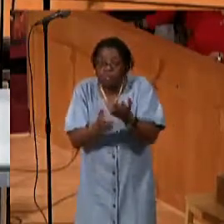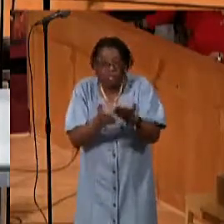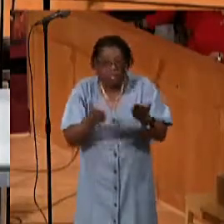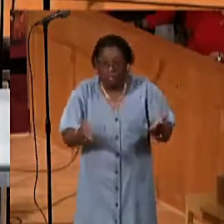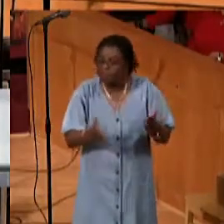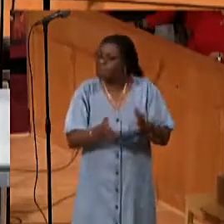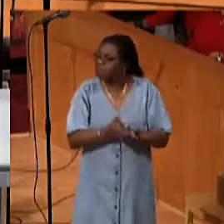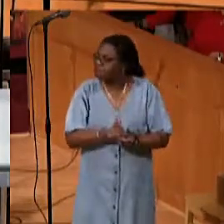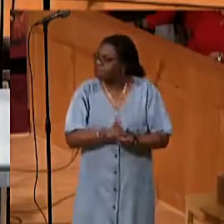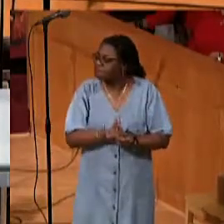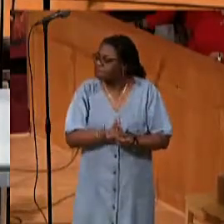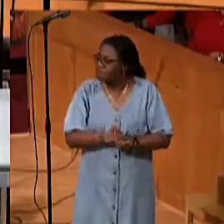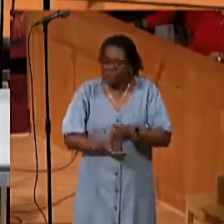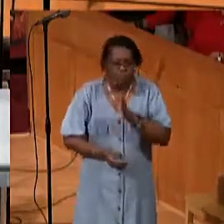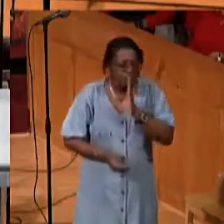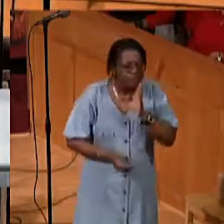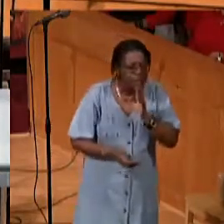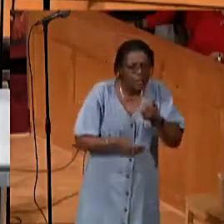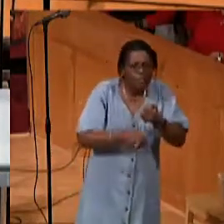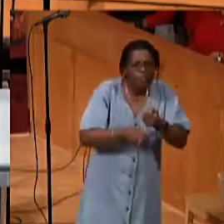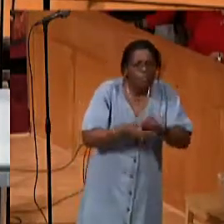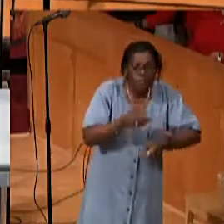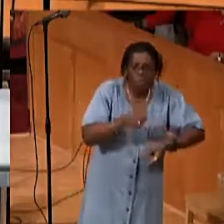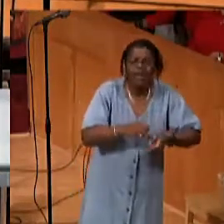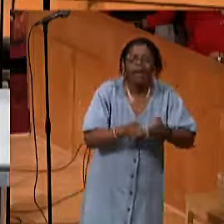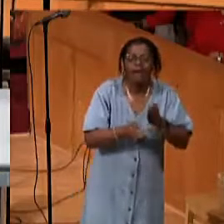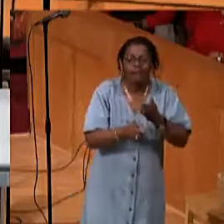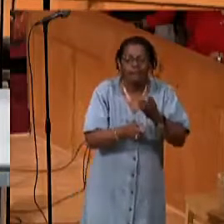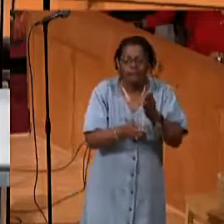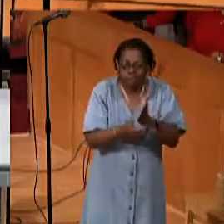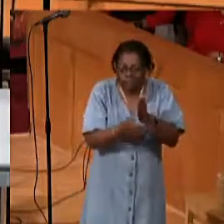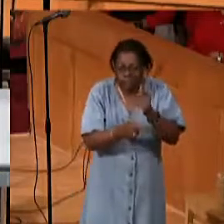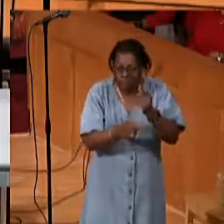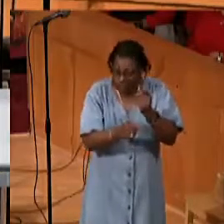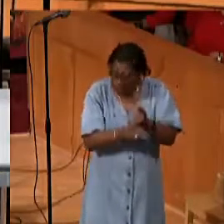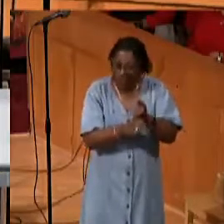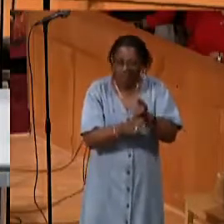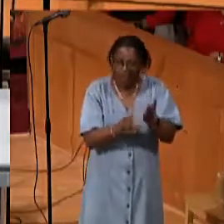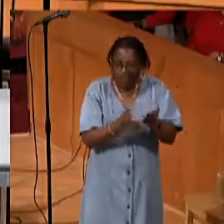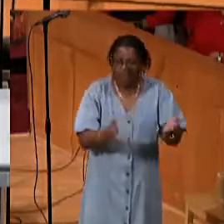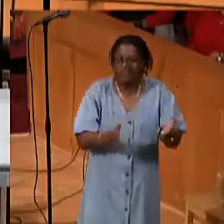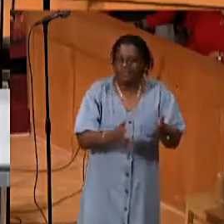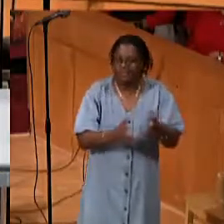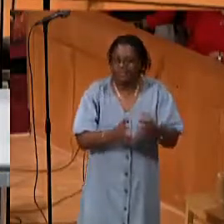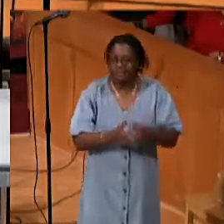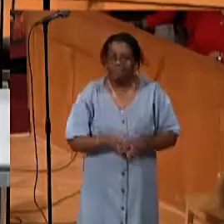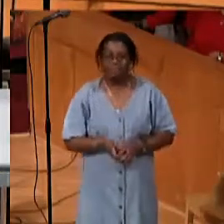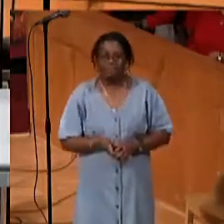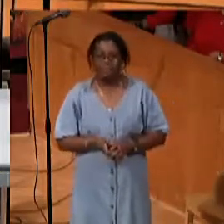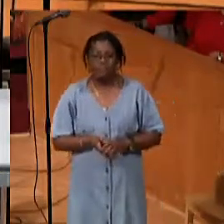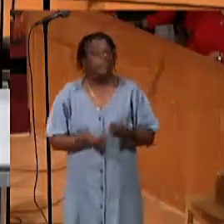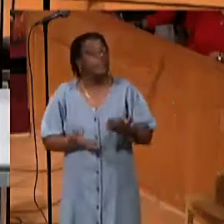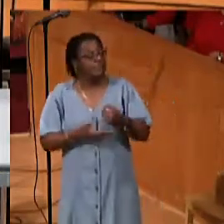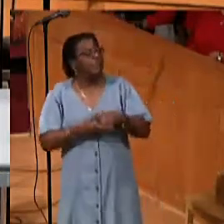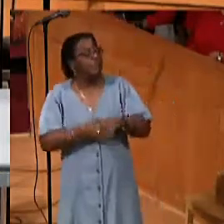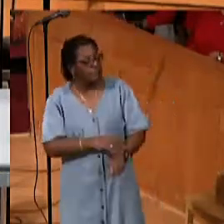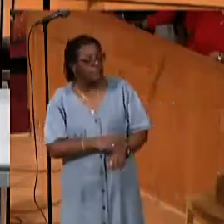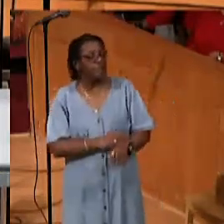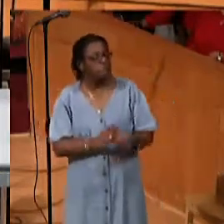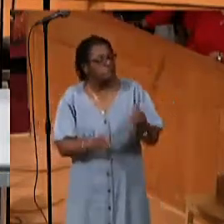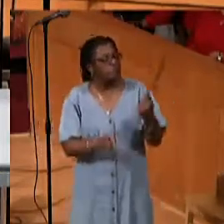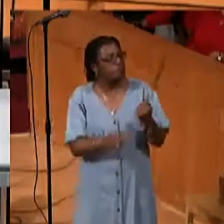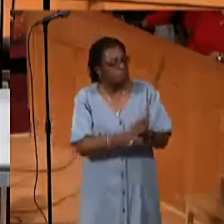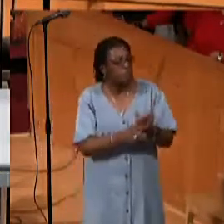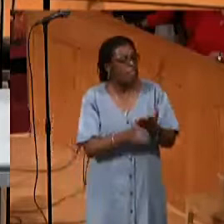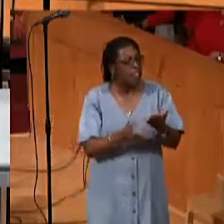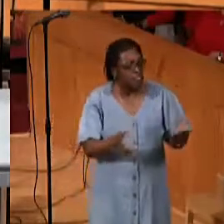amen. I said, you talk about the right stuff, he will leap and help you give birth to that which you are talking about.